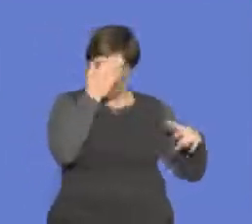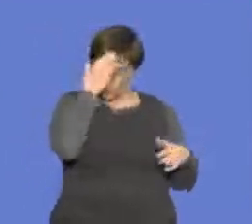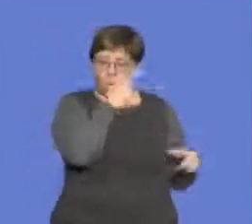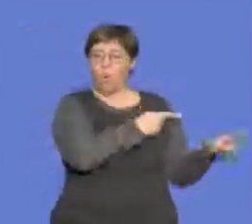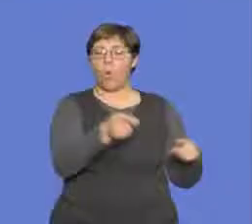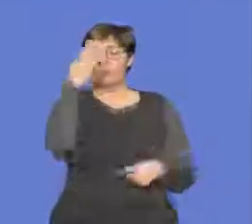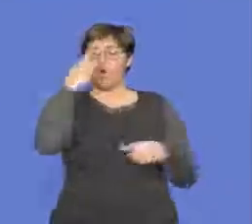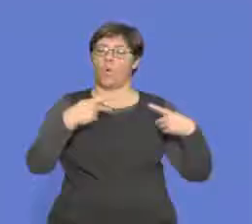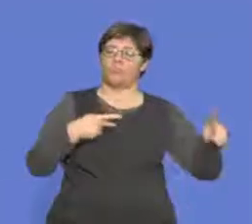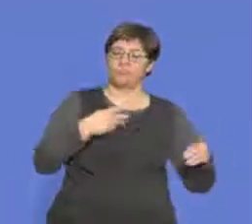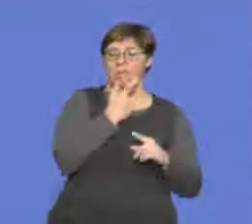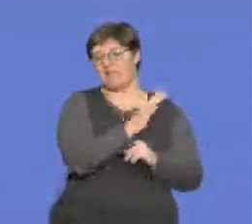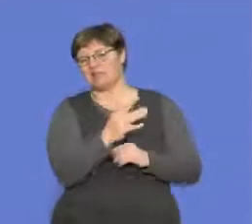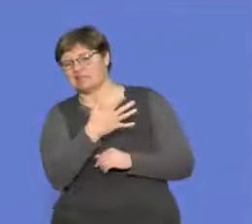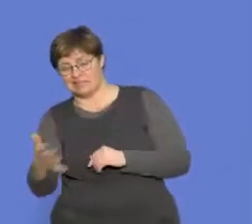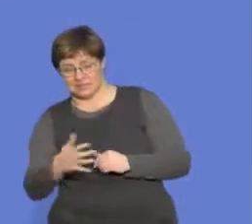system.